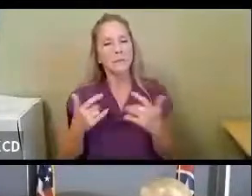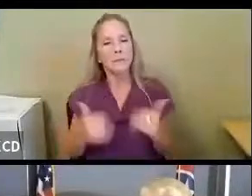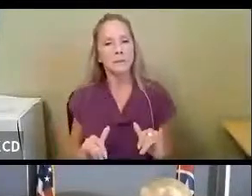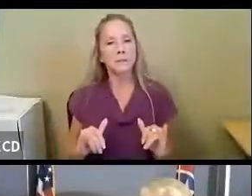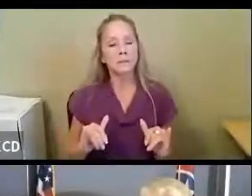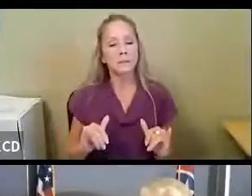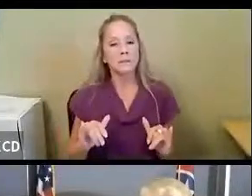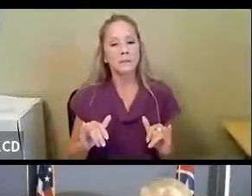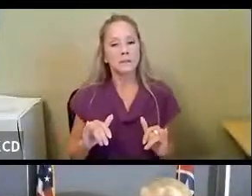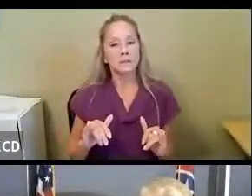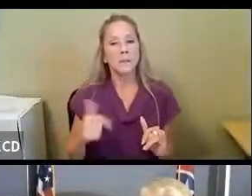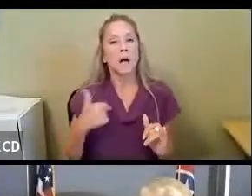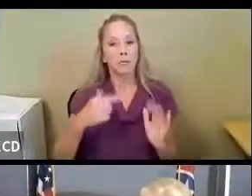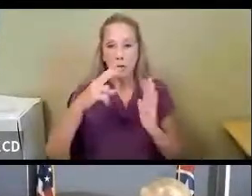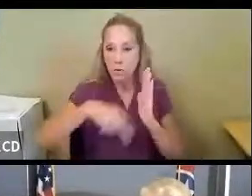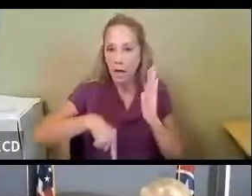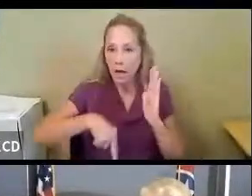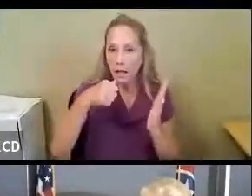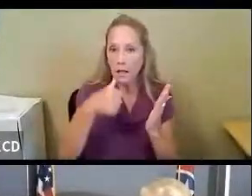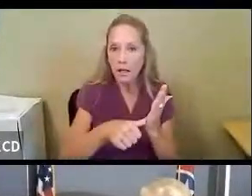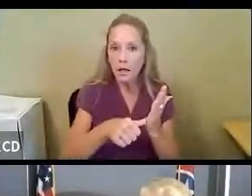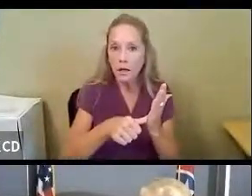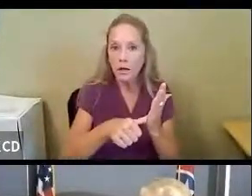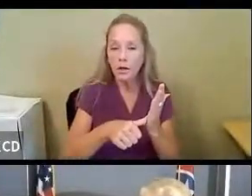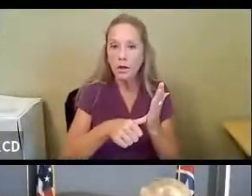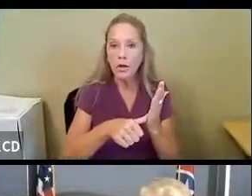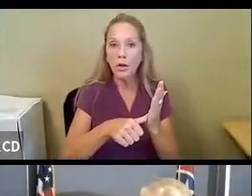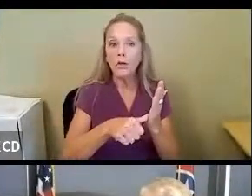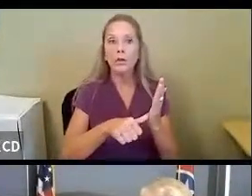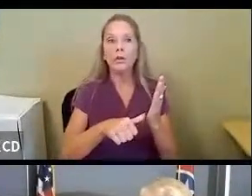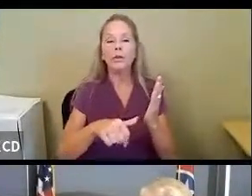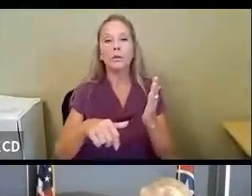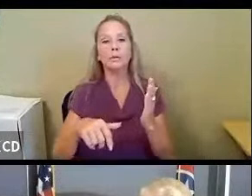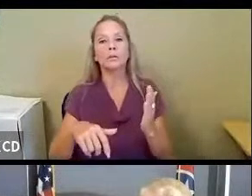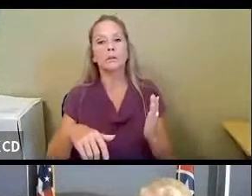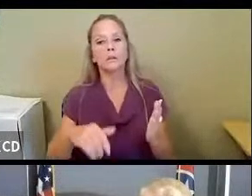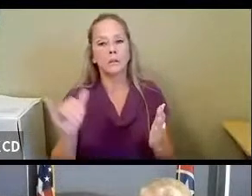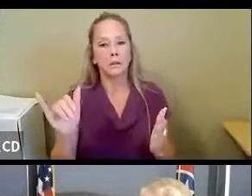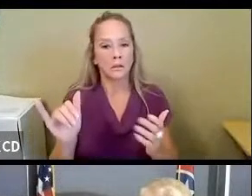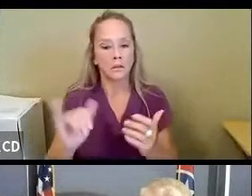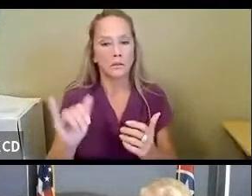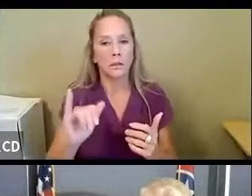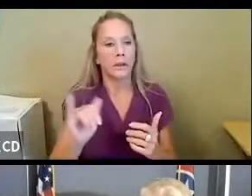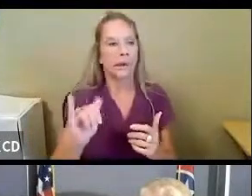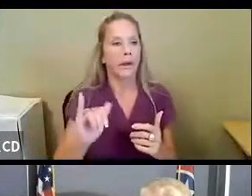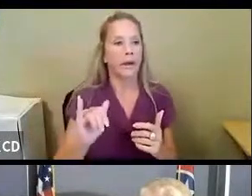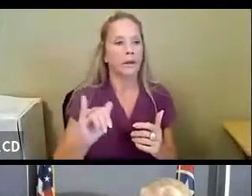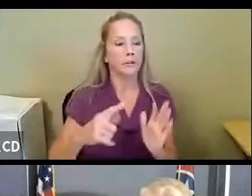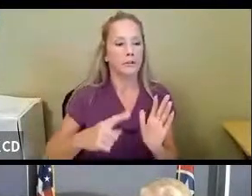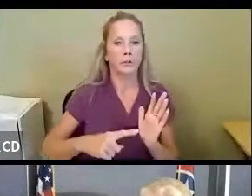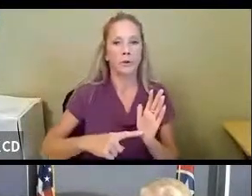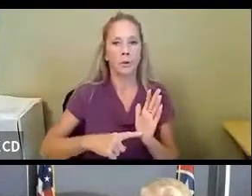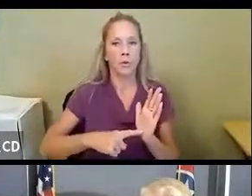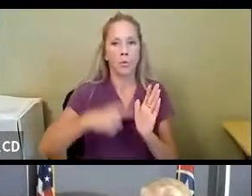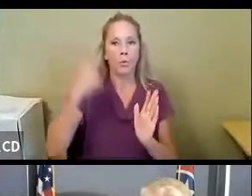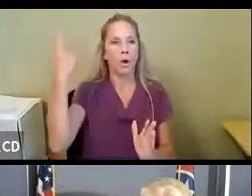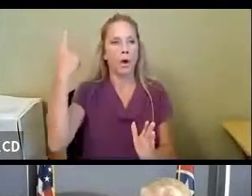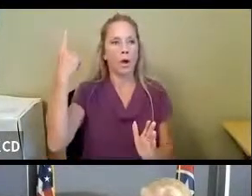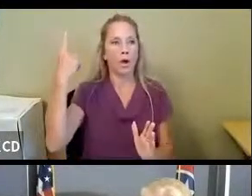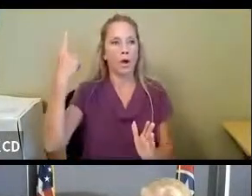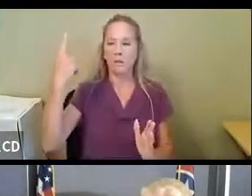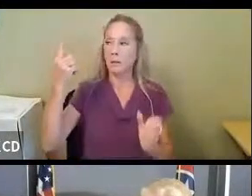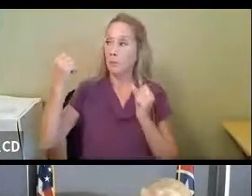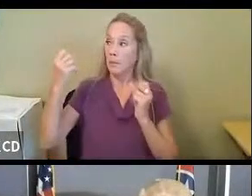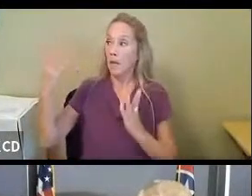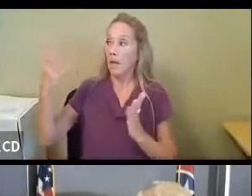overall, I've read the letter. It's a sort of shot across the bow kind of letter. But I'm